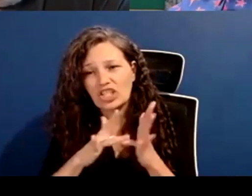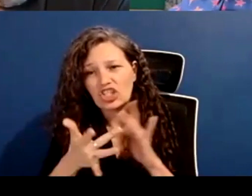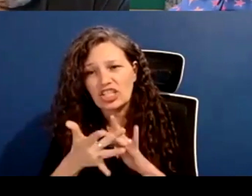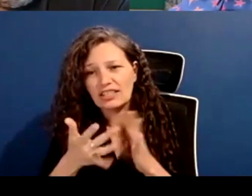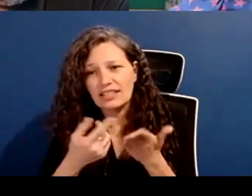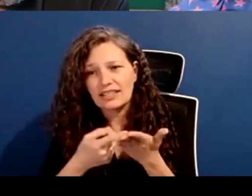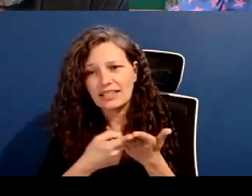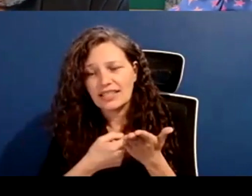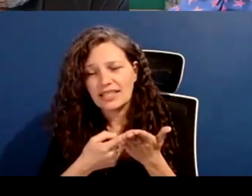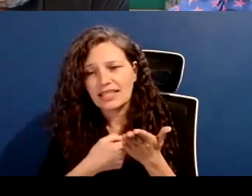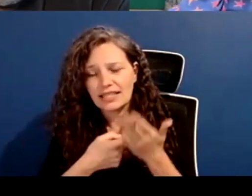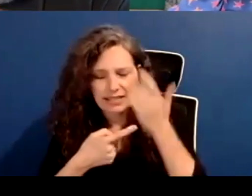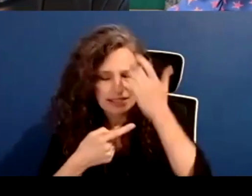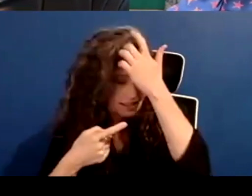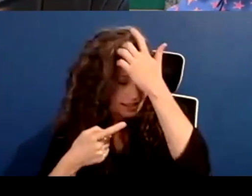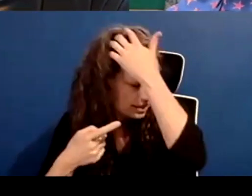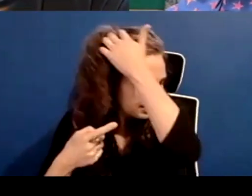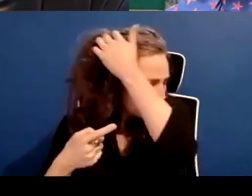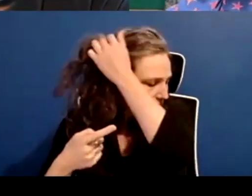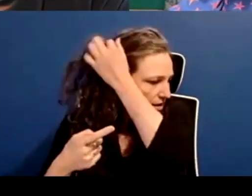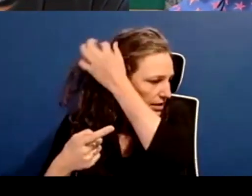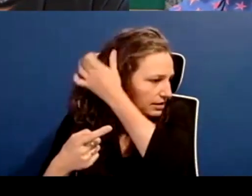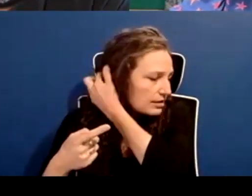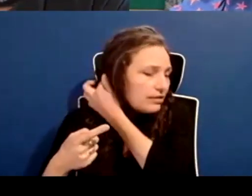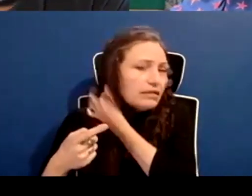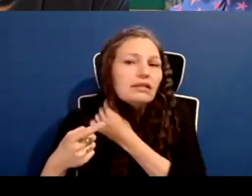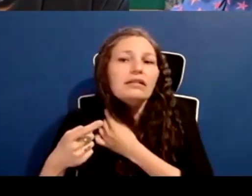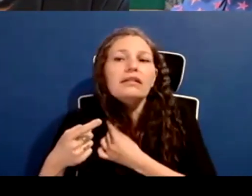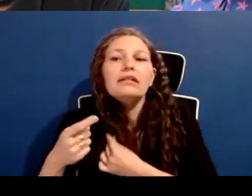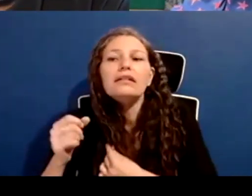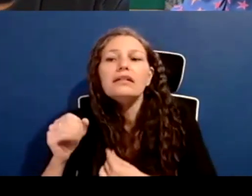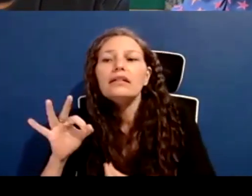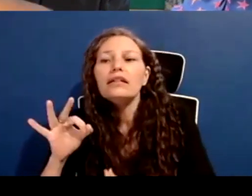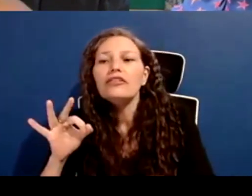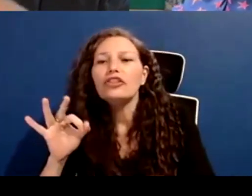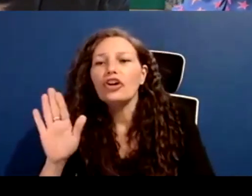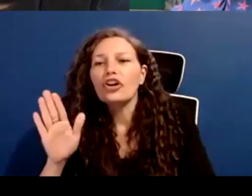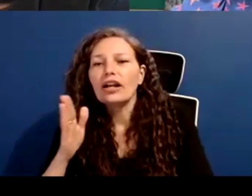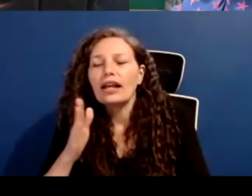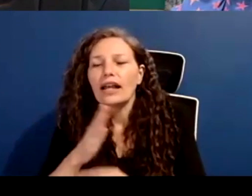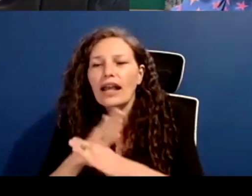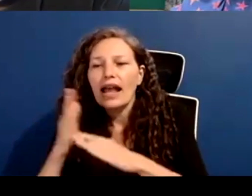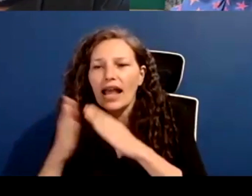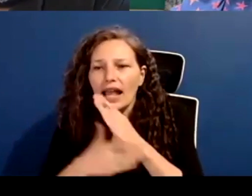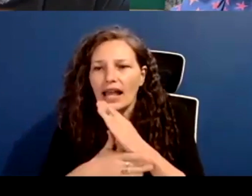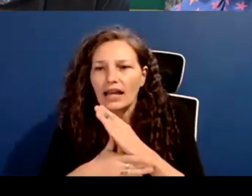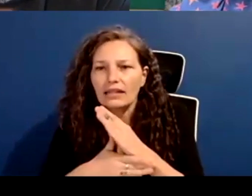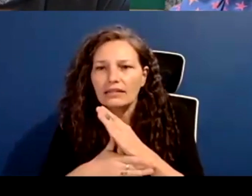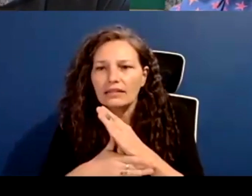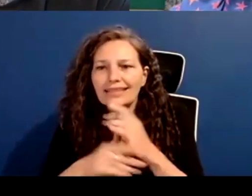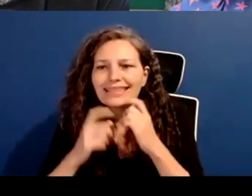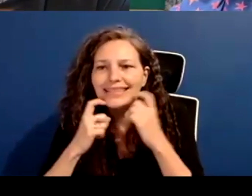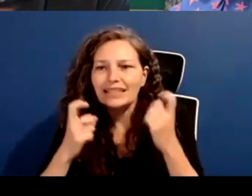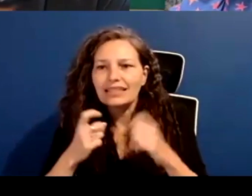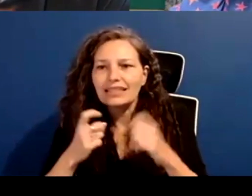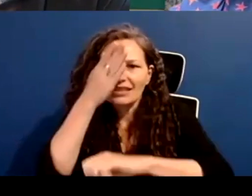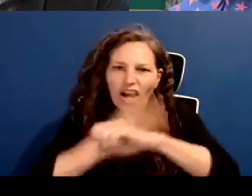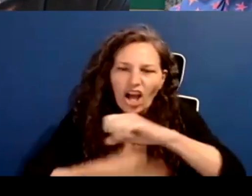if your hand continues to sin, cut it off. If your eye, the rhetoric there. But it seems to